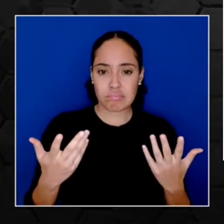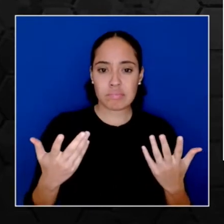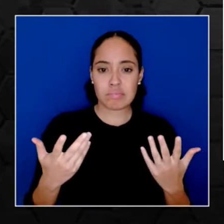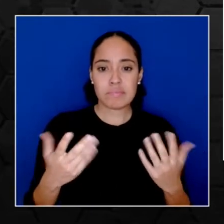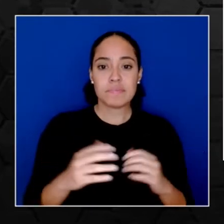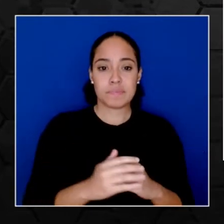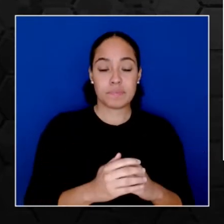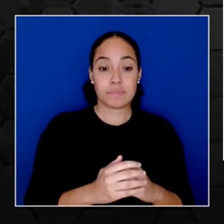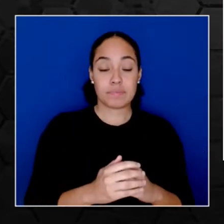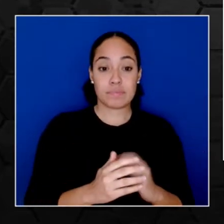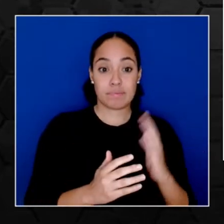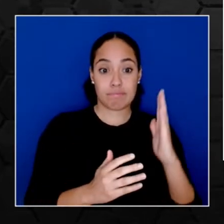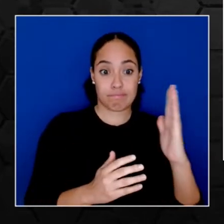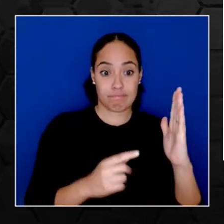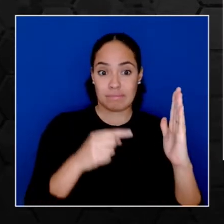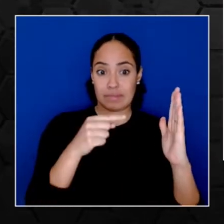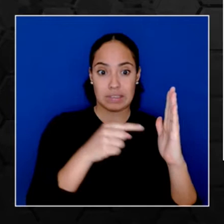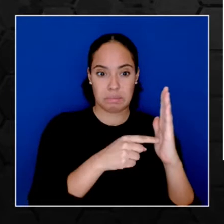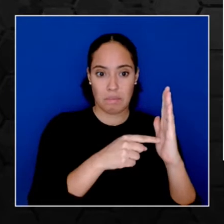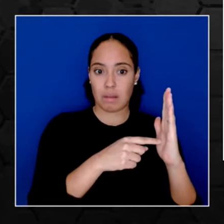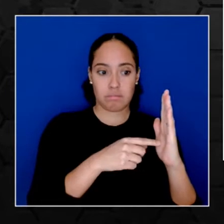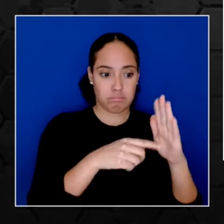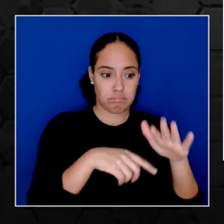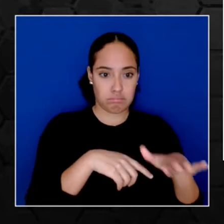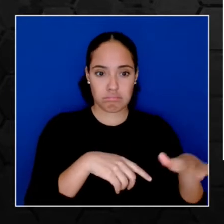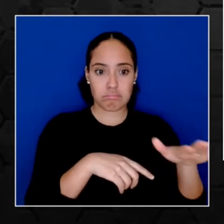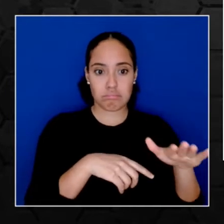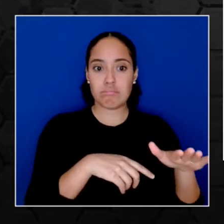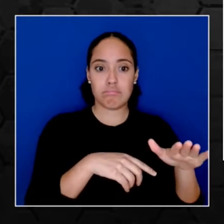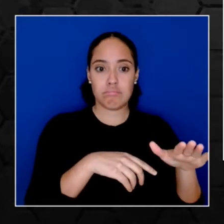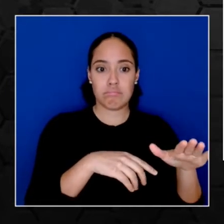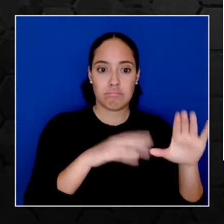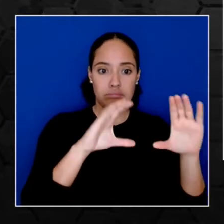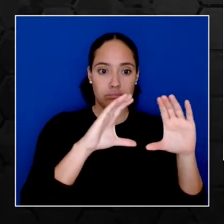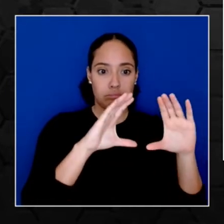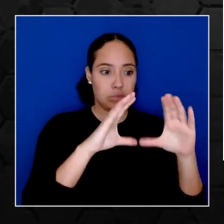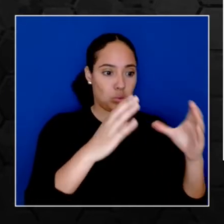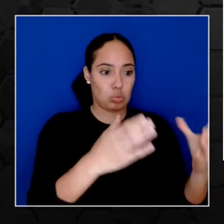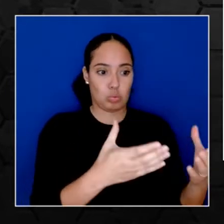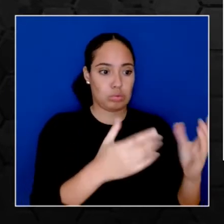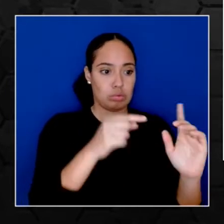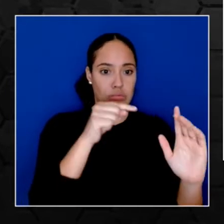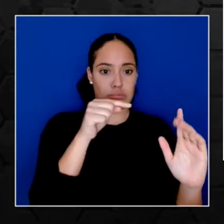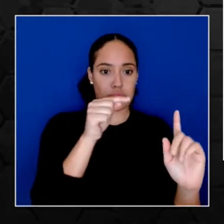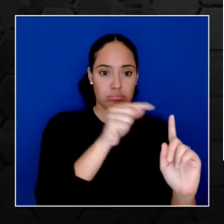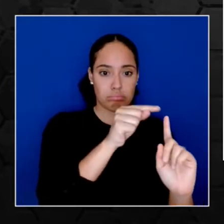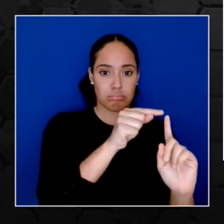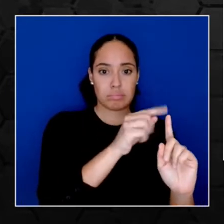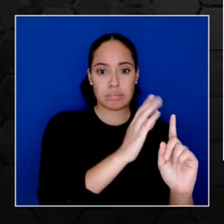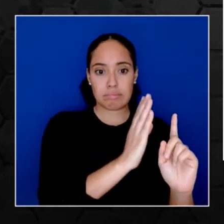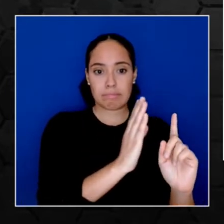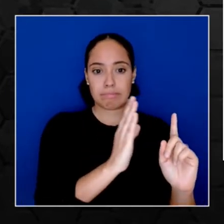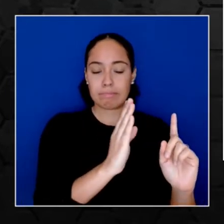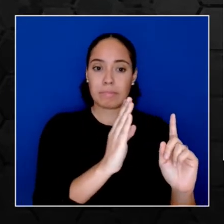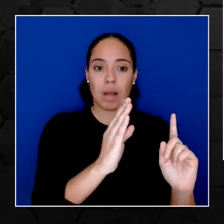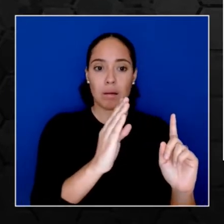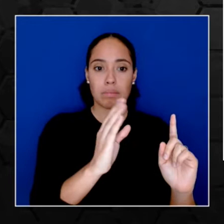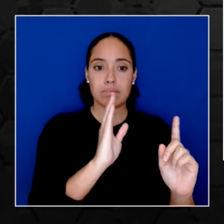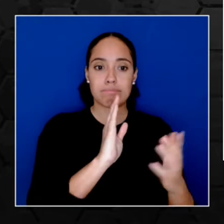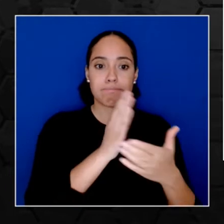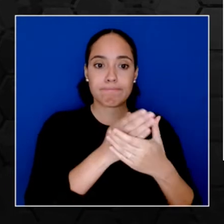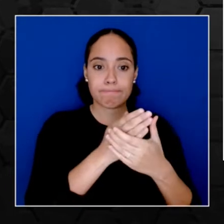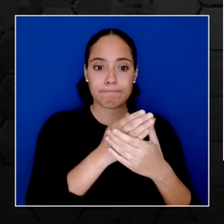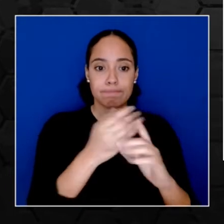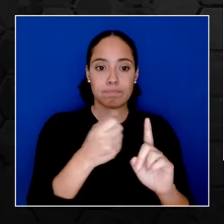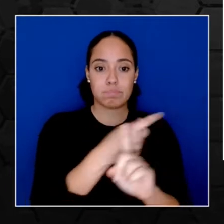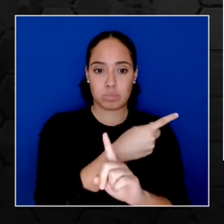it will return back to the main scenario after the whole scenario is completed. So here we can see a small picture where the top level scenario is